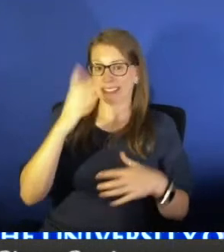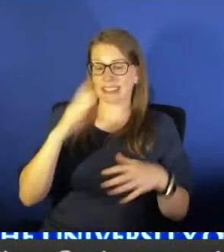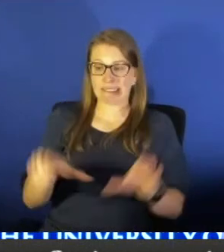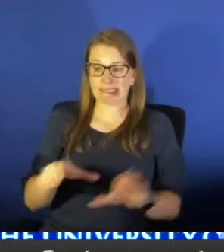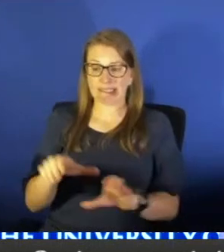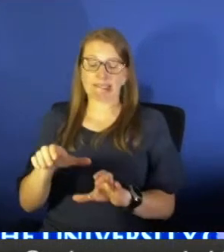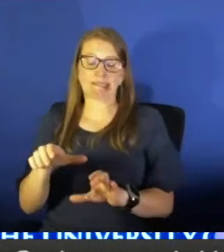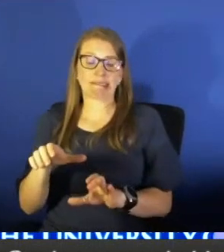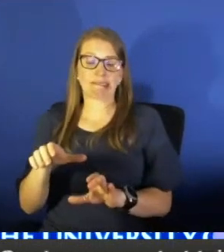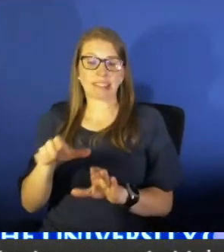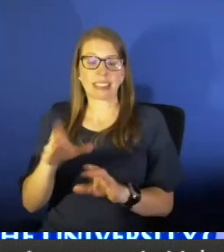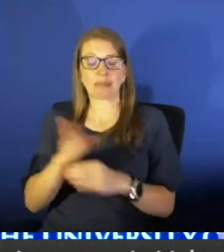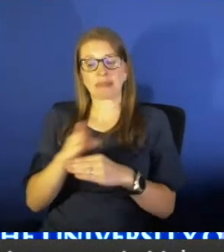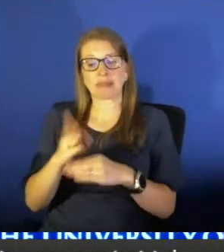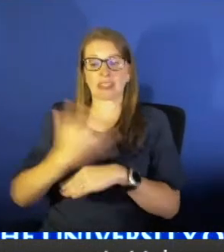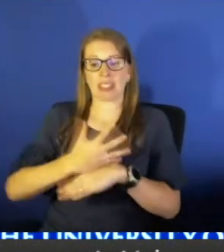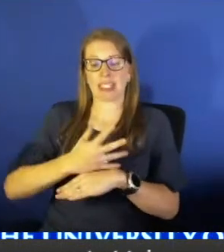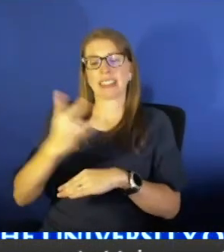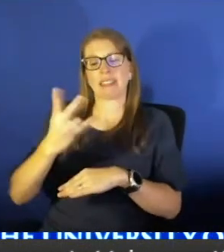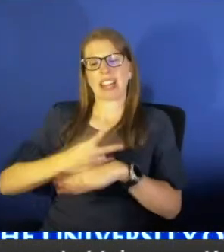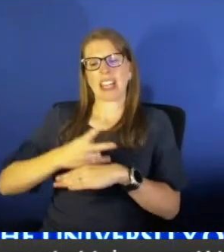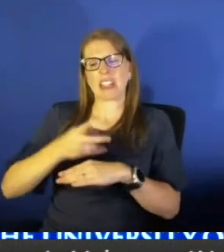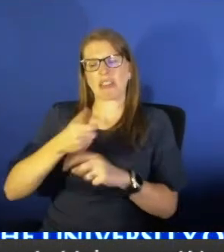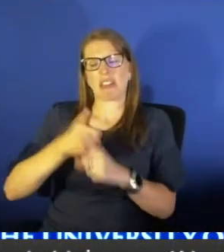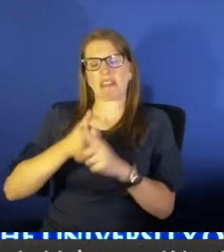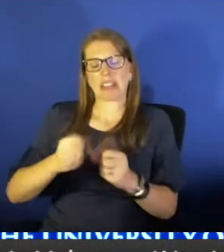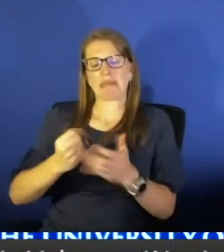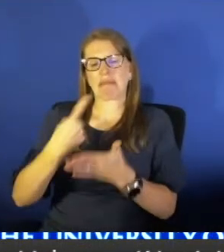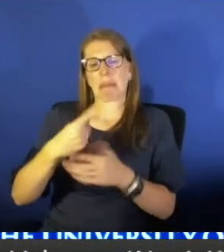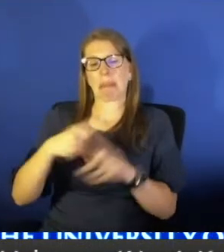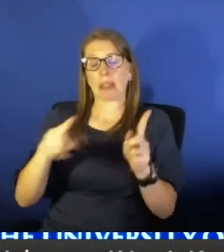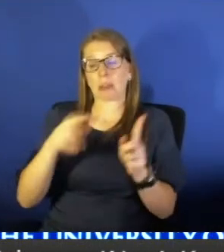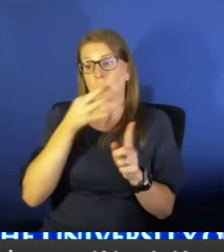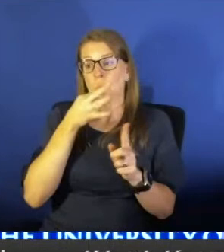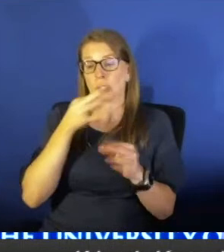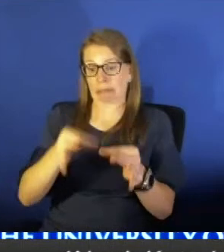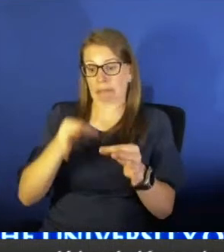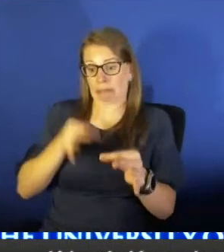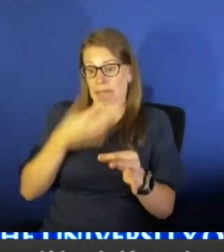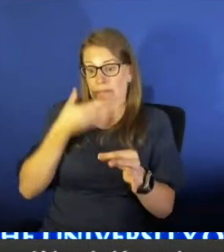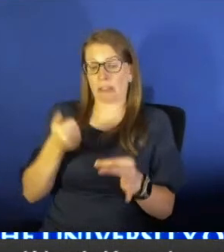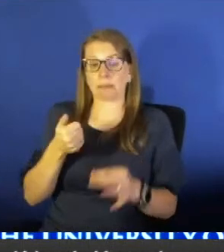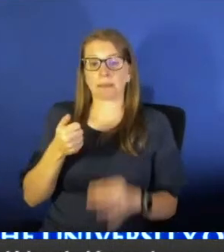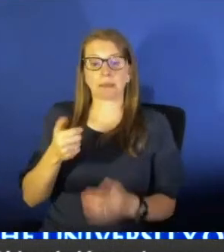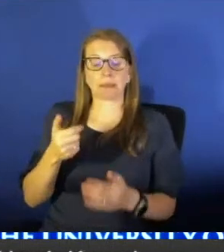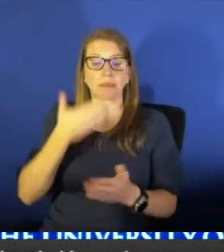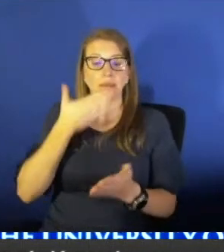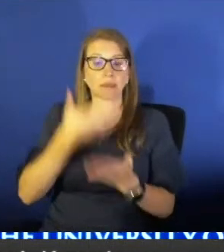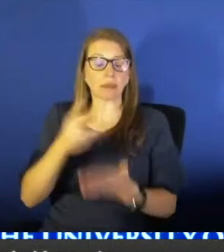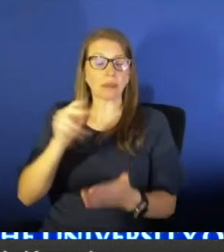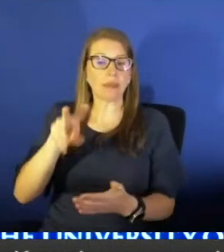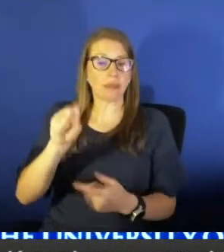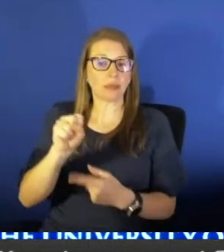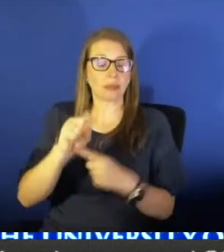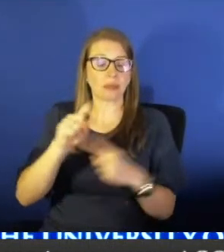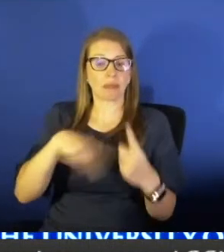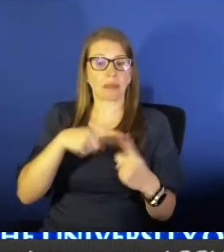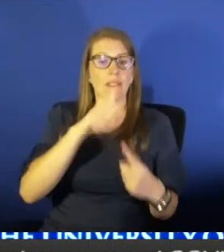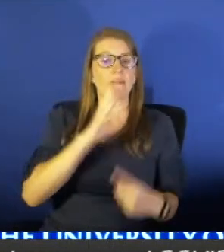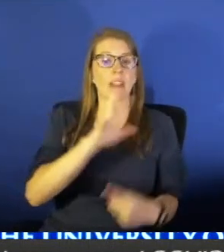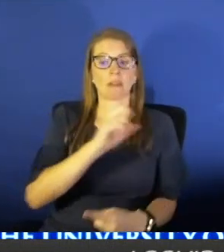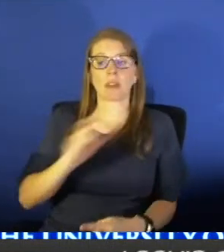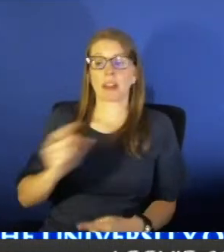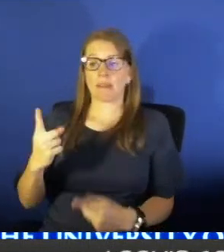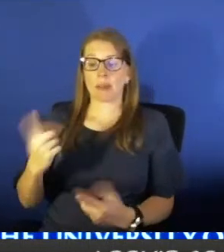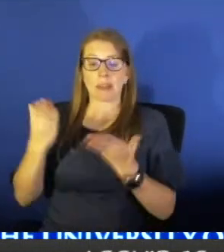believe out to 7 days you can have it, but the sooner the better. And new news about the boosters for 5 to 11 now has been recommended by